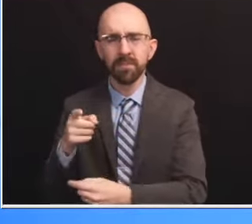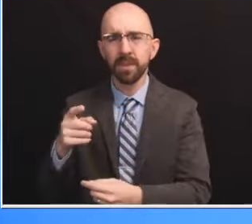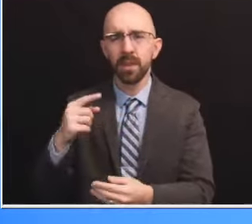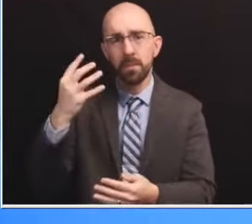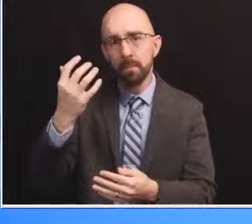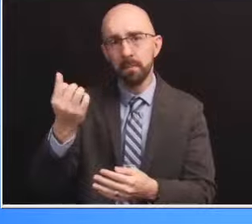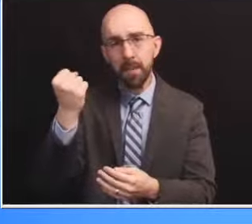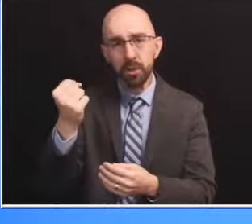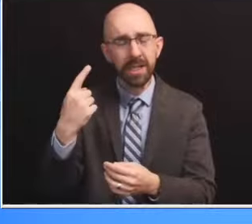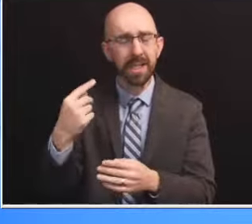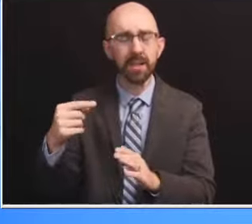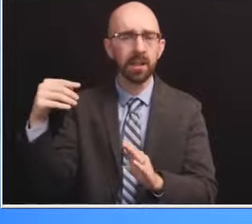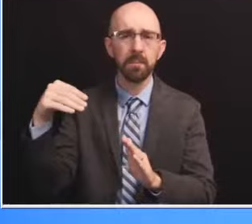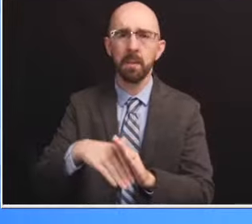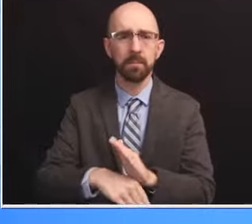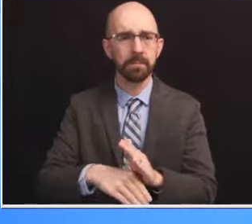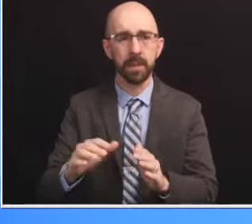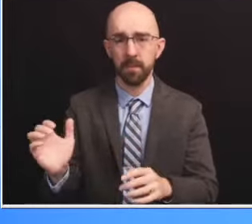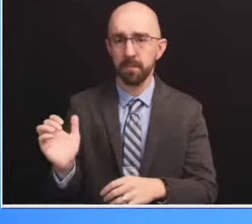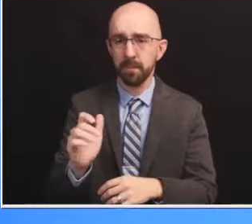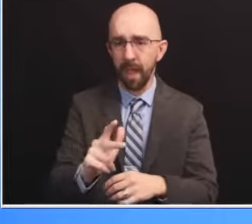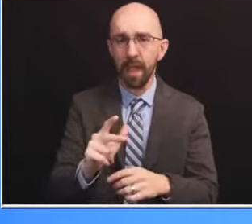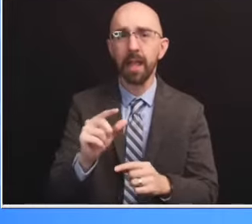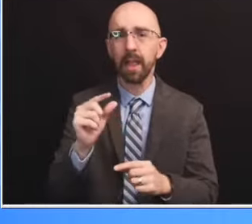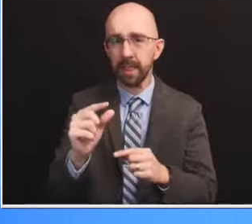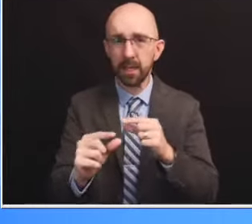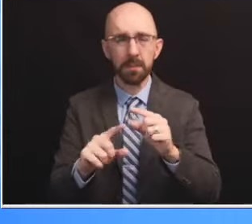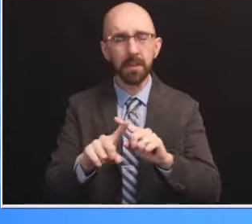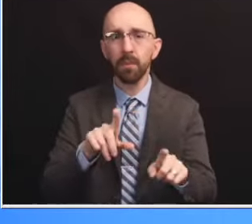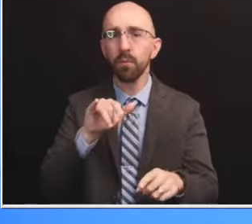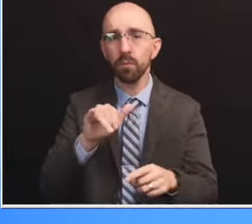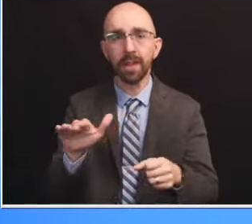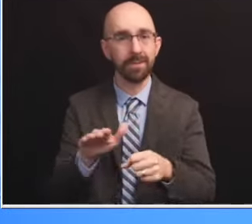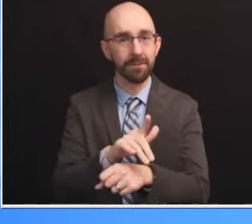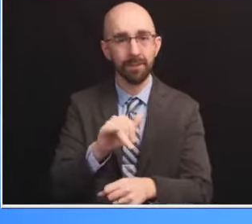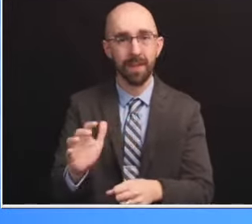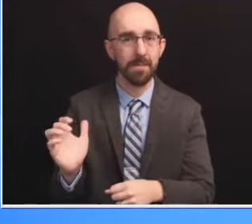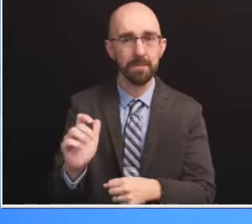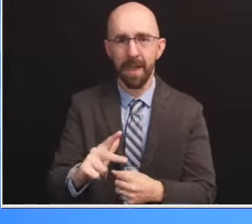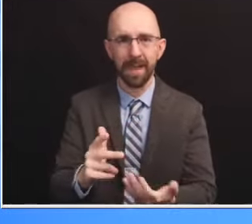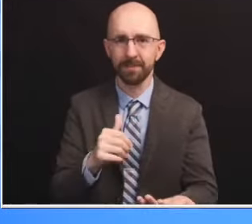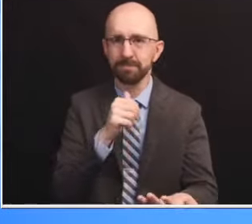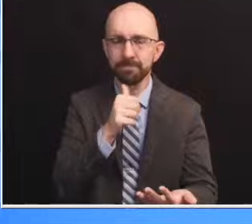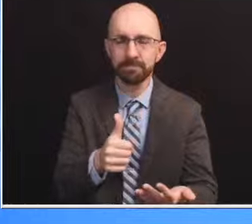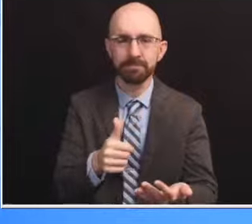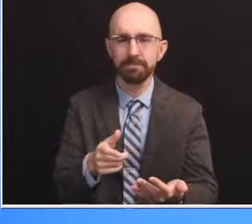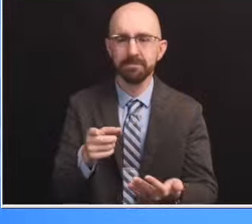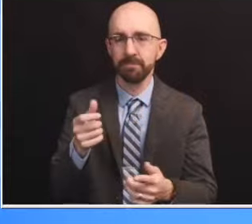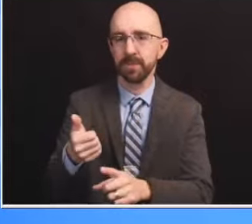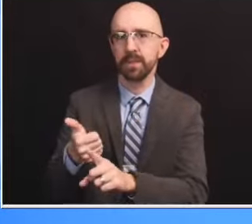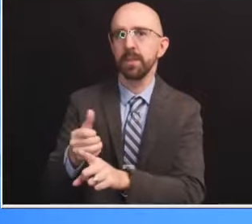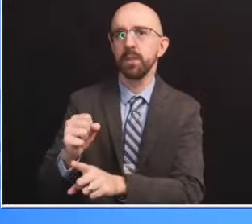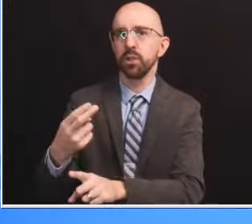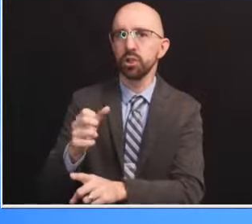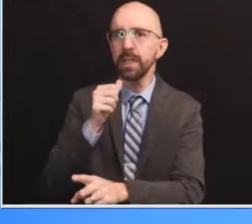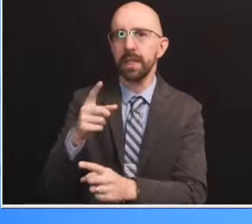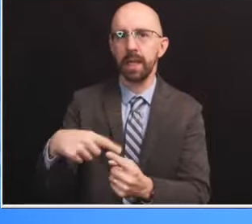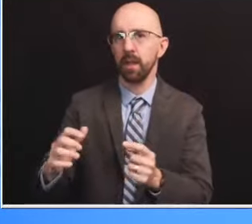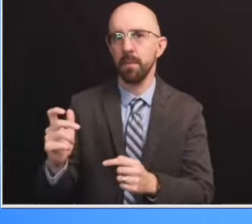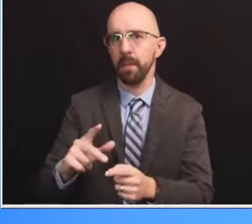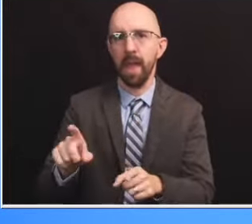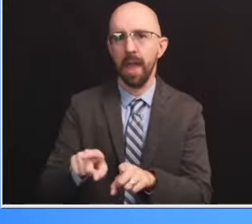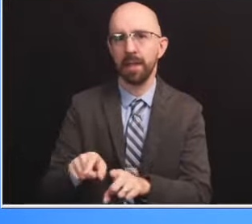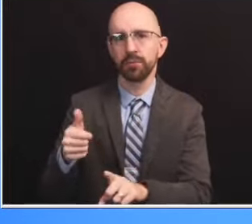and then came back in little bits, but really never came back as fully. She never came back to herself the way that she had been before